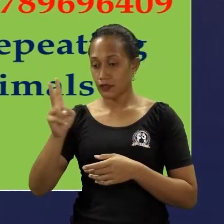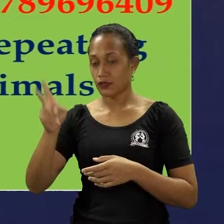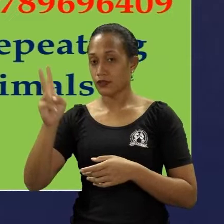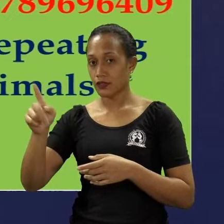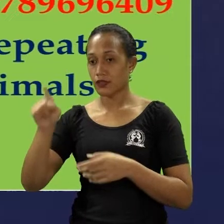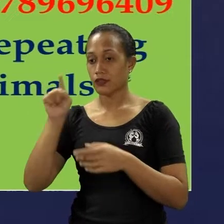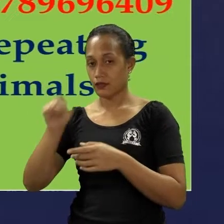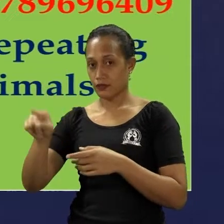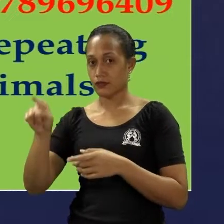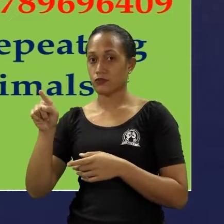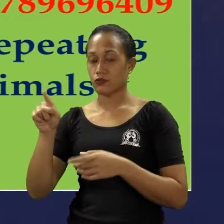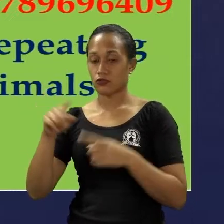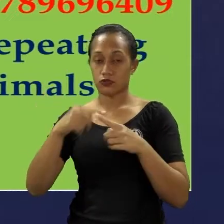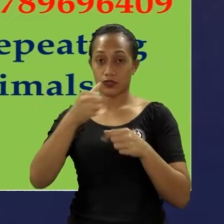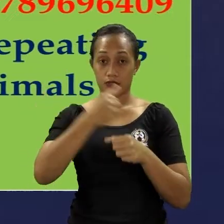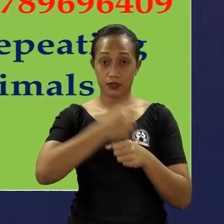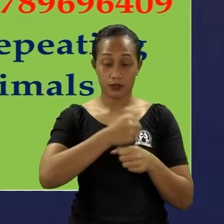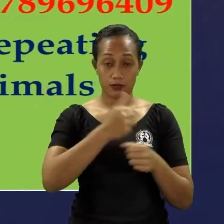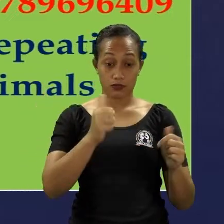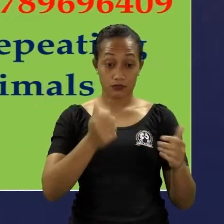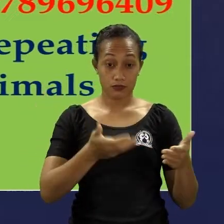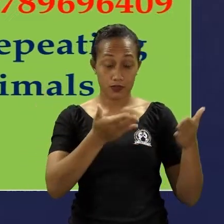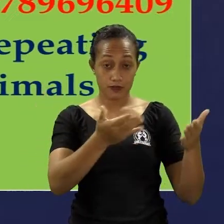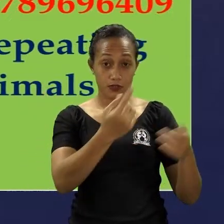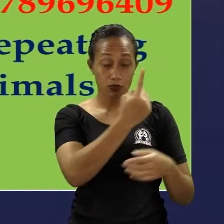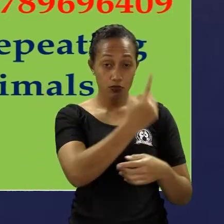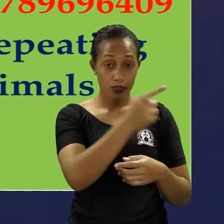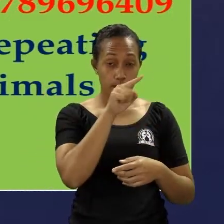decimals. Example given: